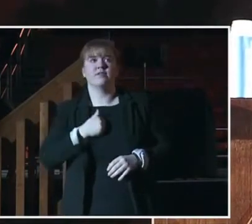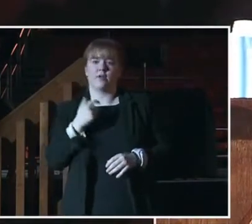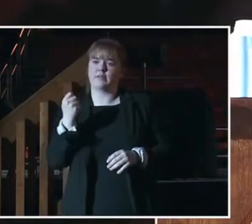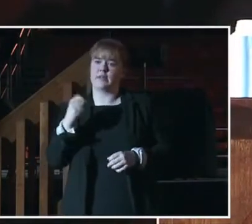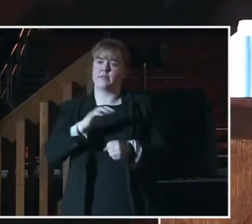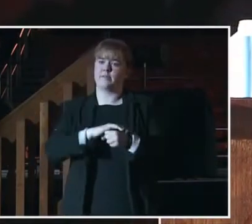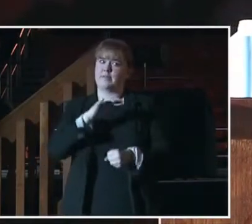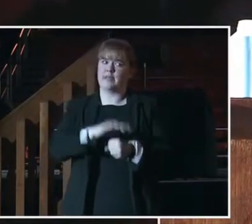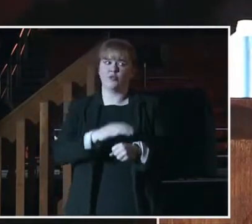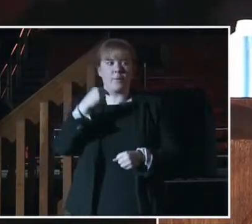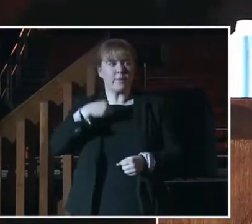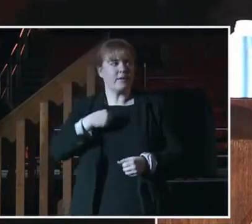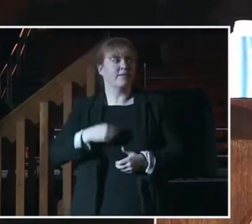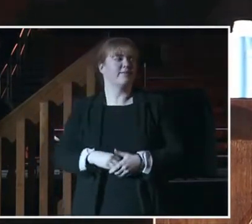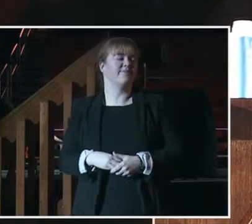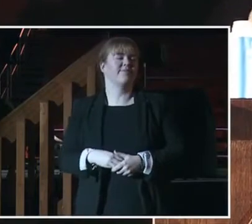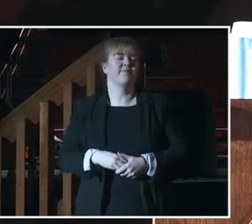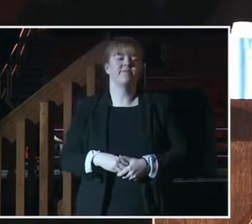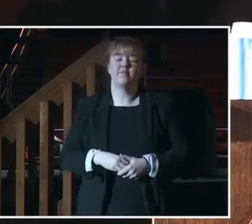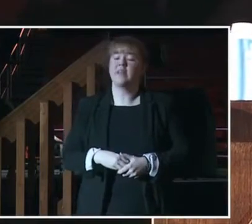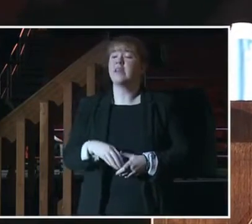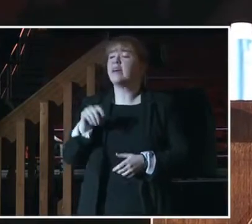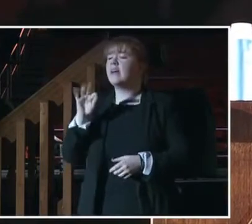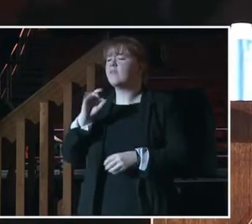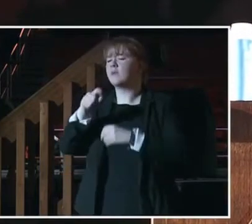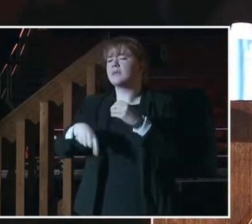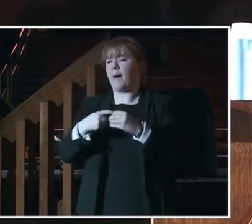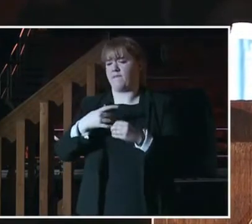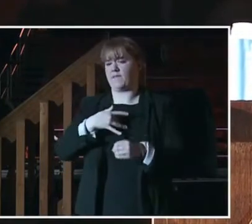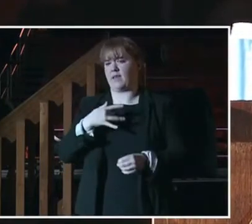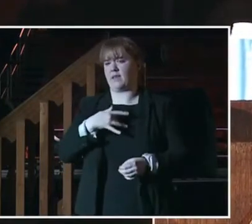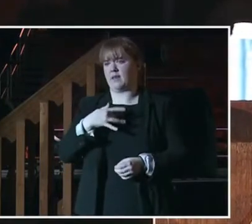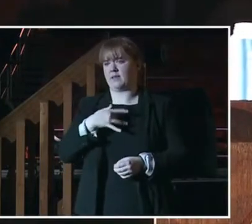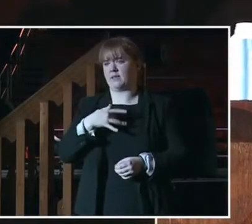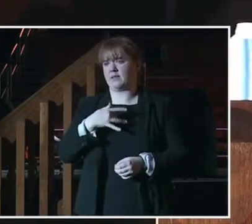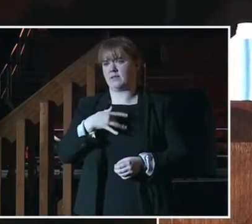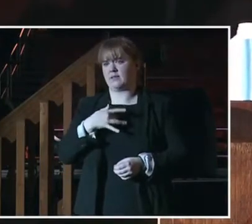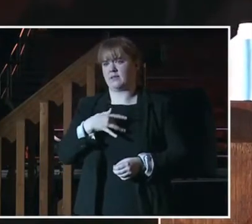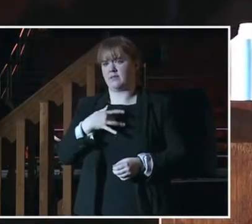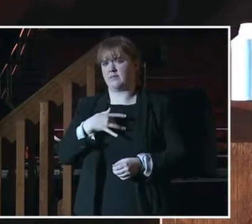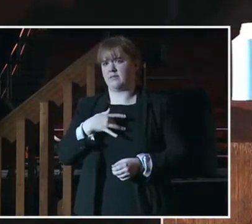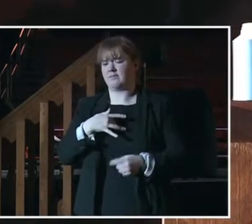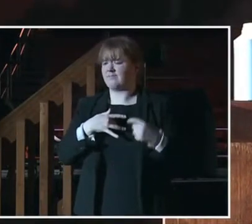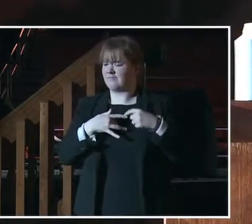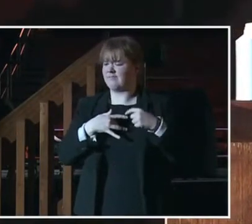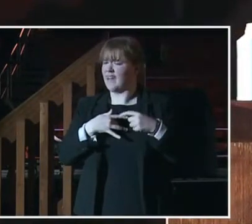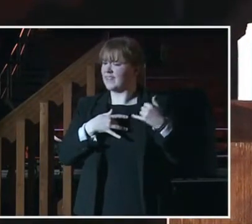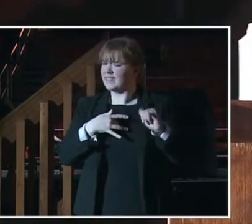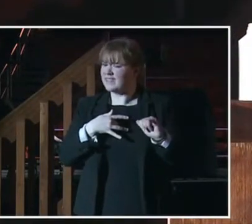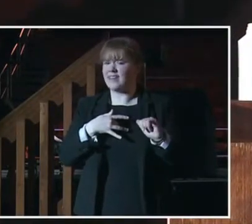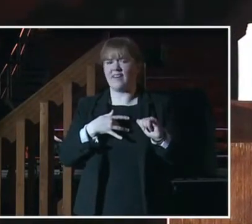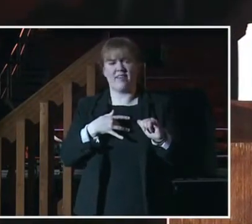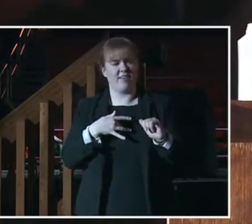tantrum. But if it was about feelings, I would have still